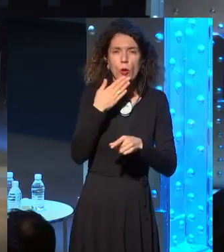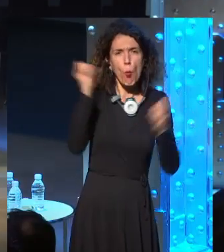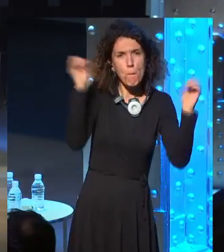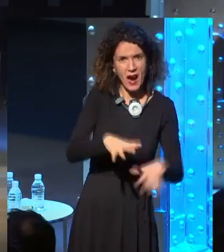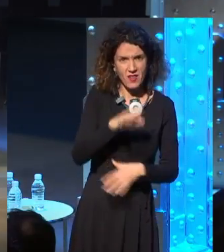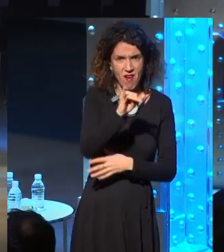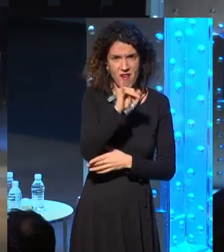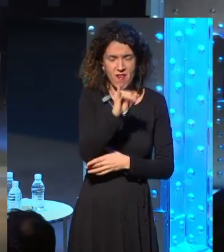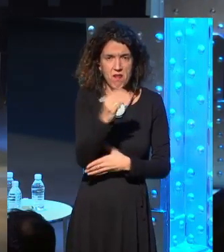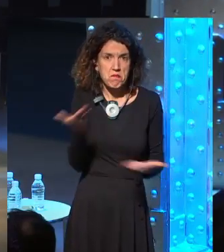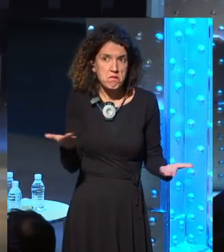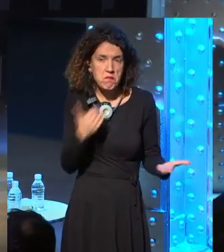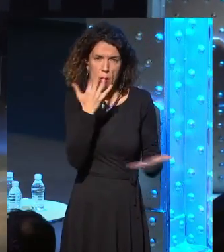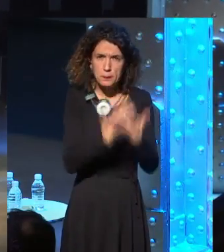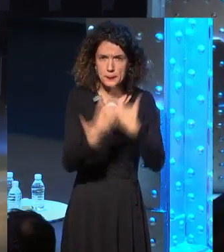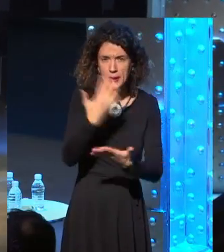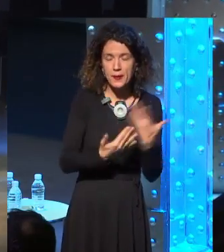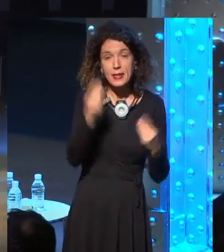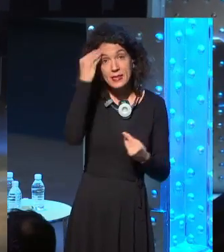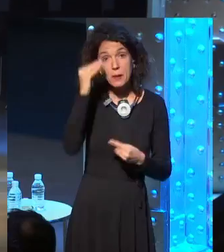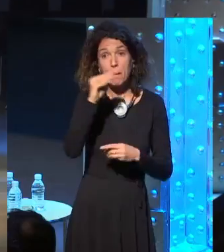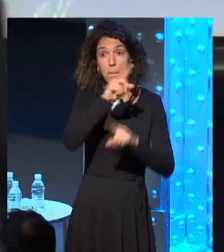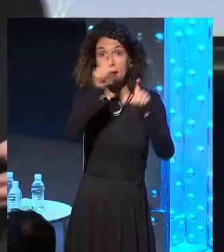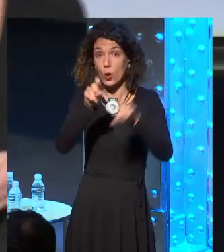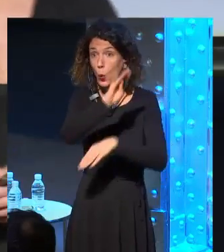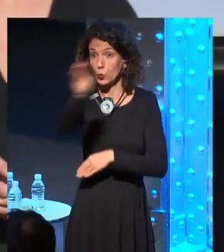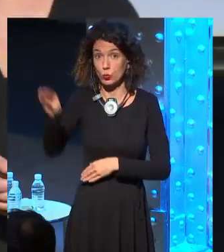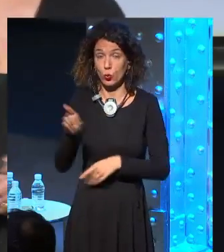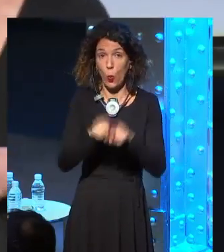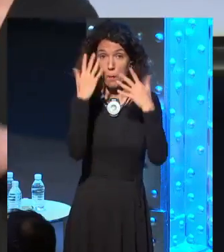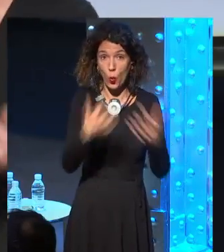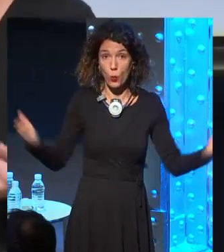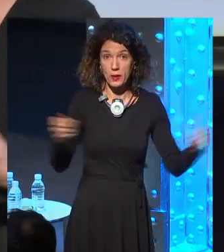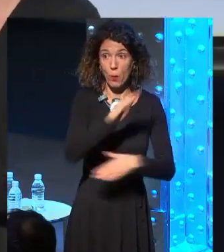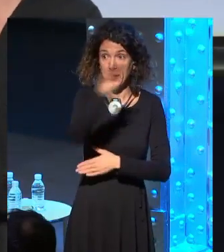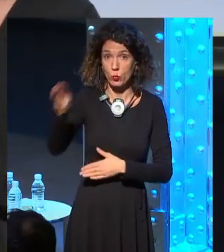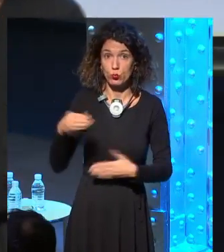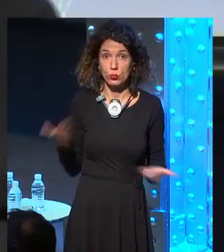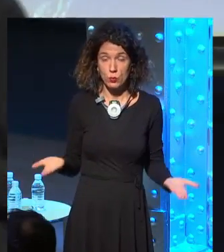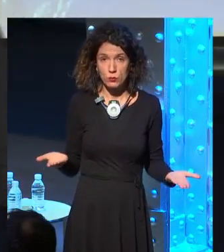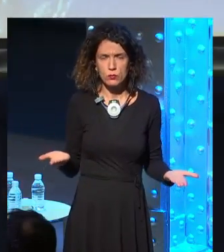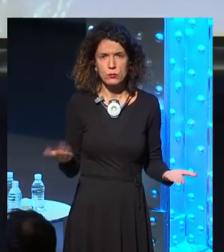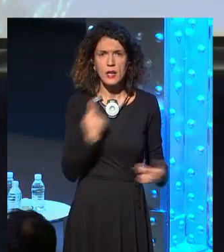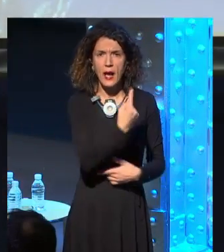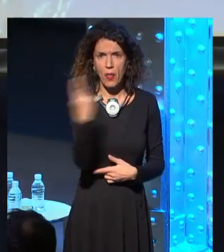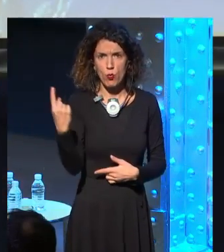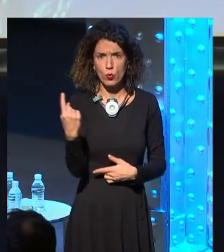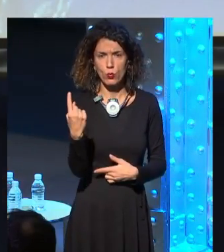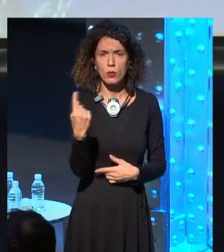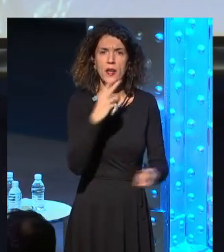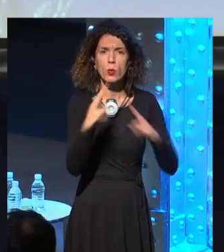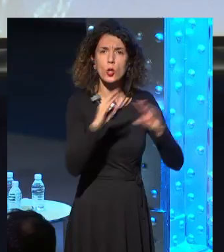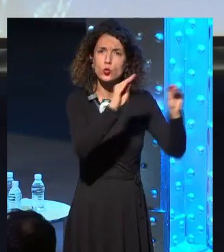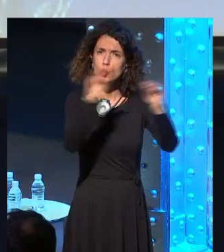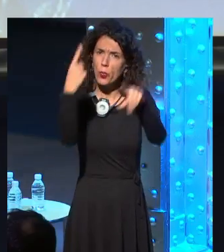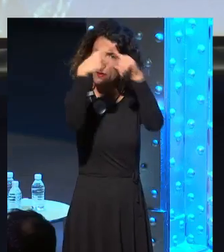But if I asked you, each and every one, I guess you would give me very different answers to